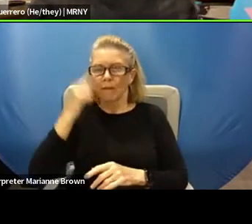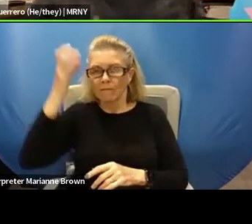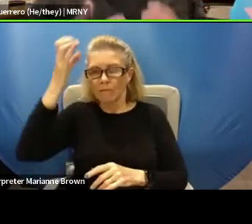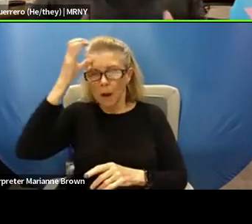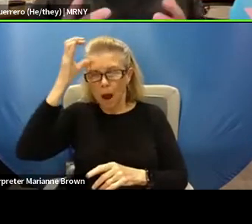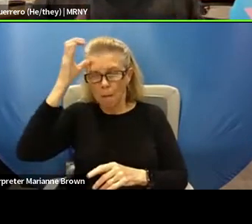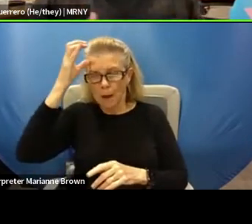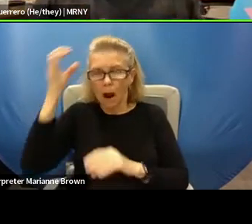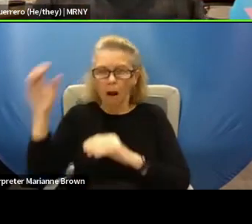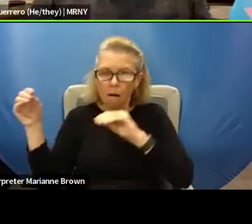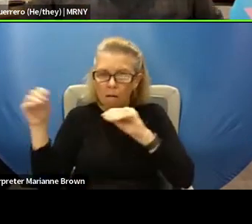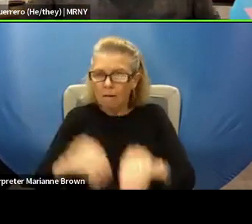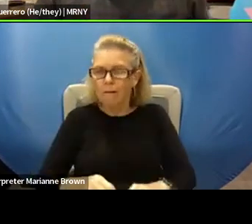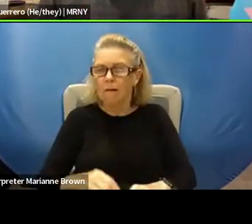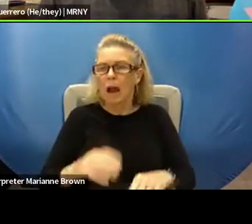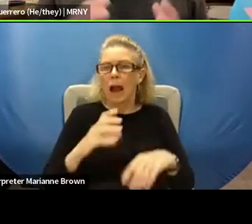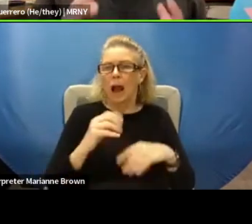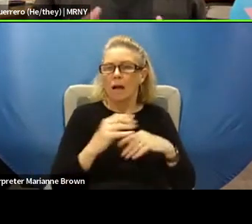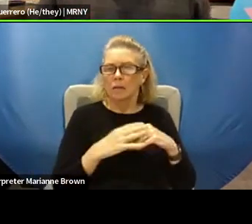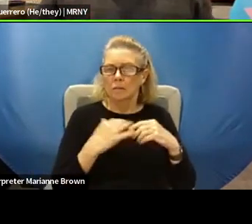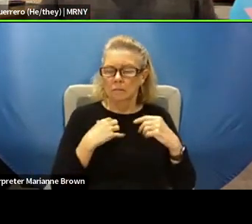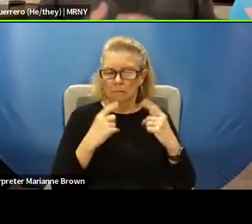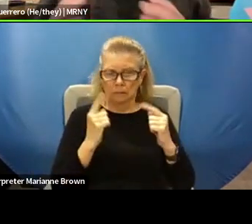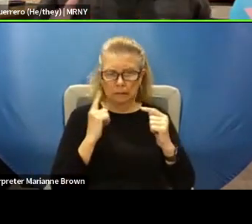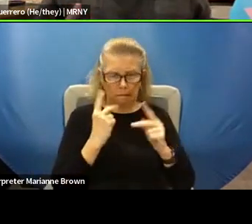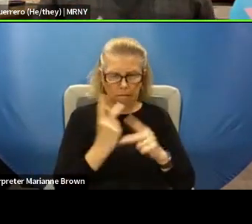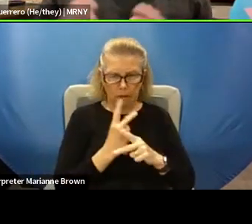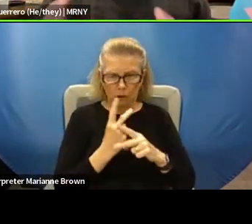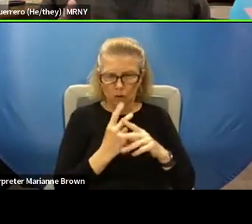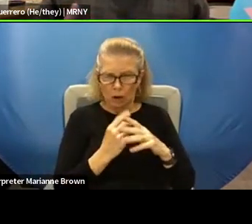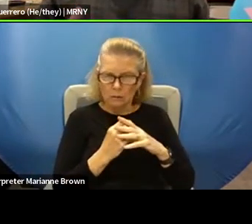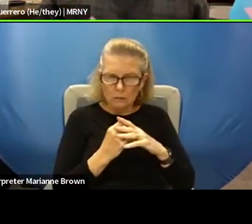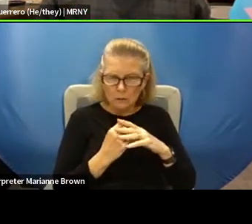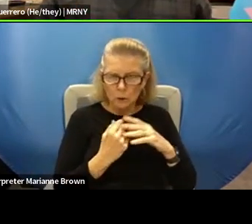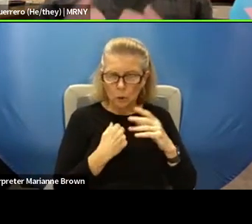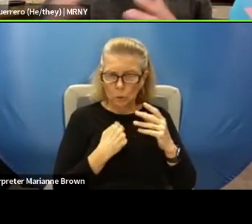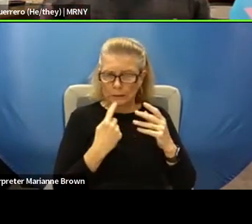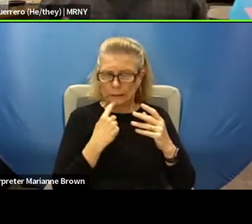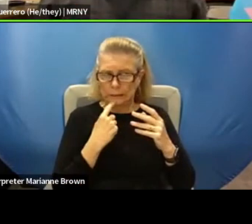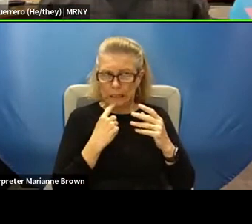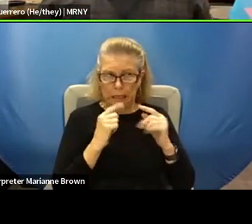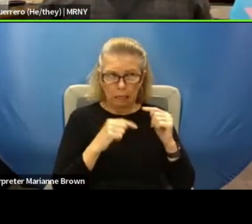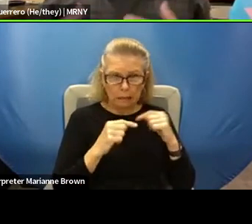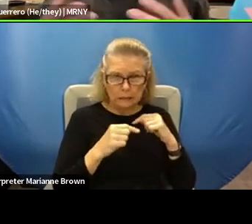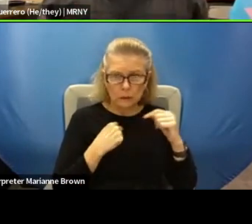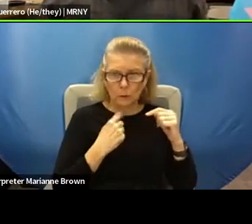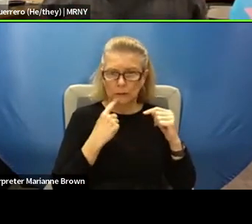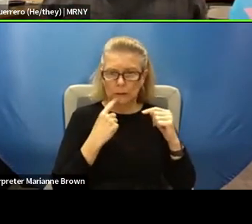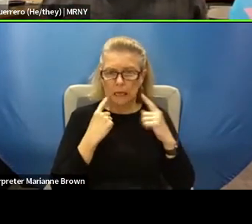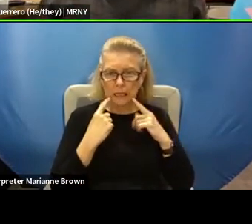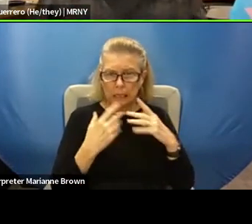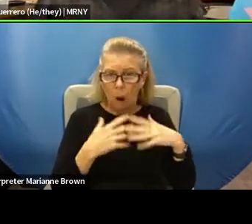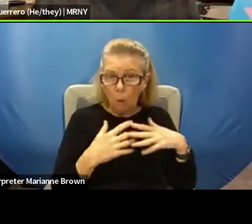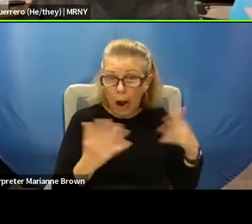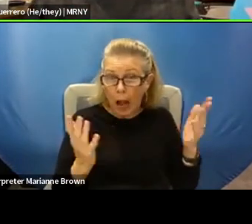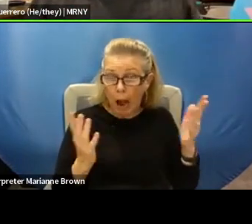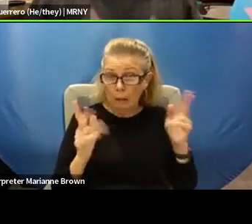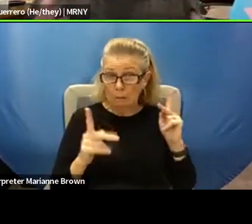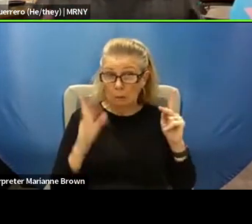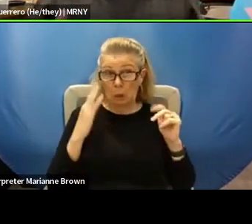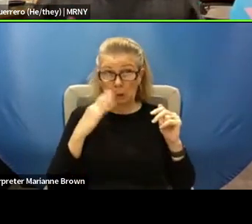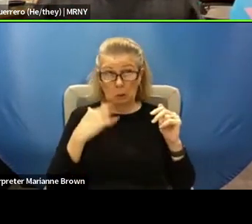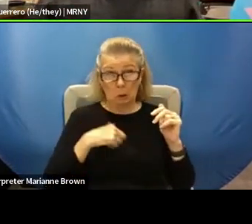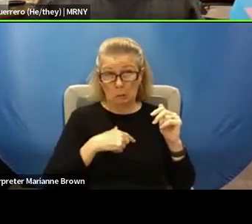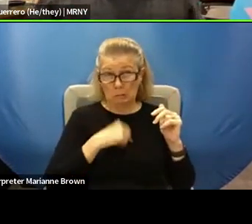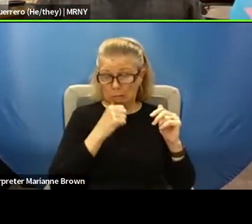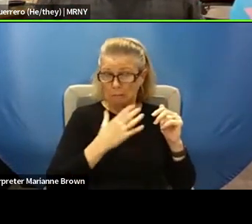remember kind of like freaking out that like, well, we're saying this out loud. We don't know who's around. People are gonna know we're undocumented.